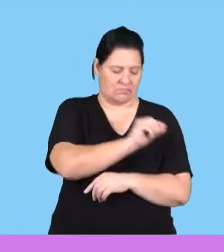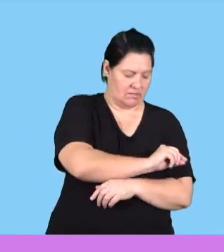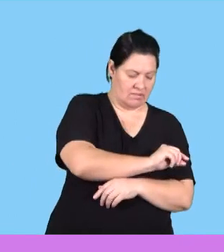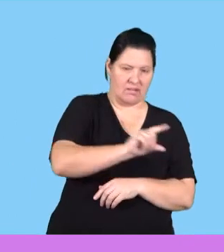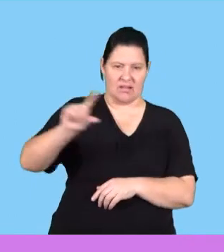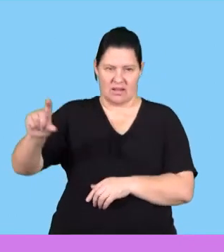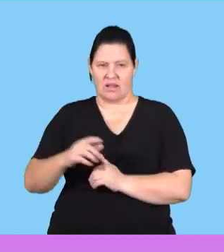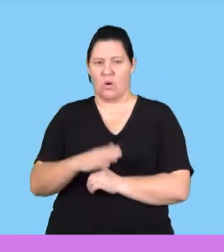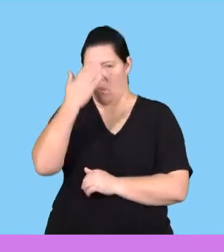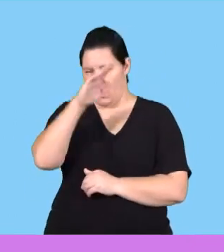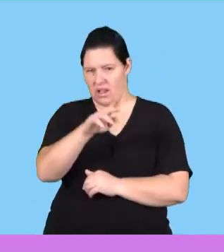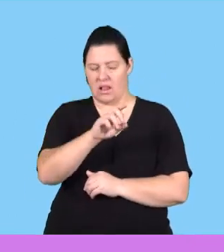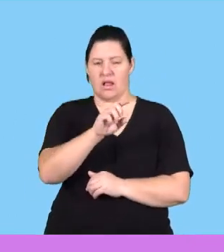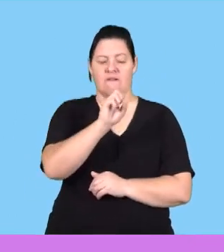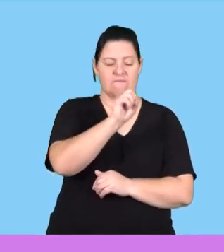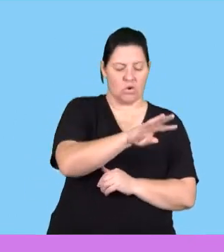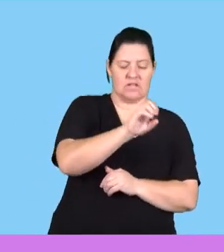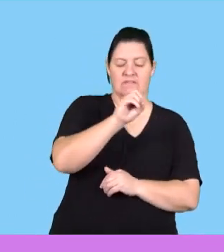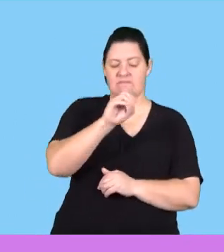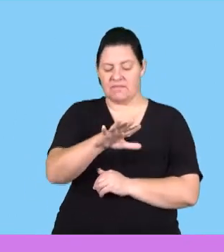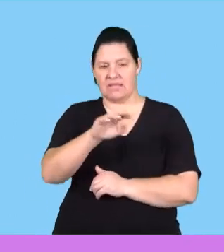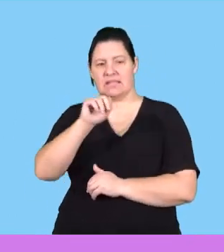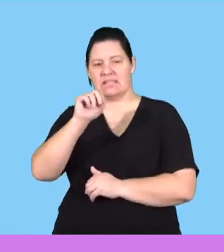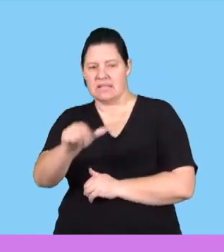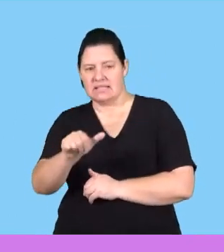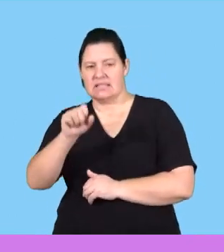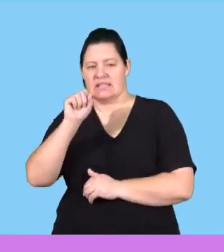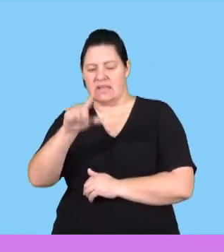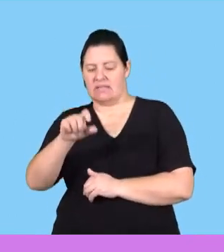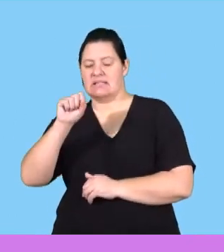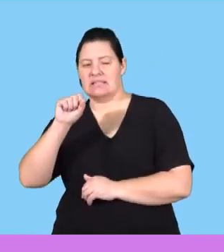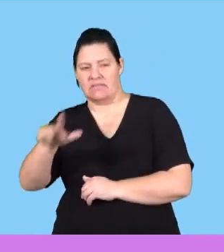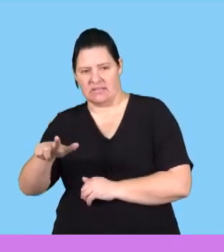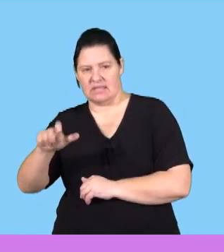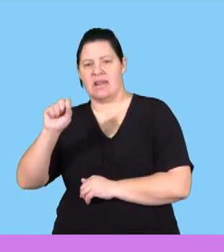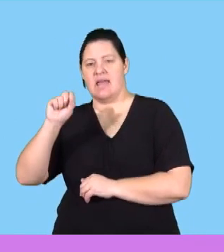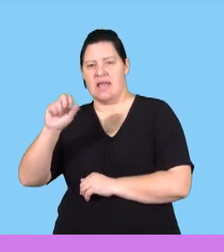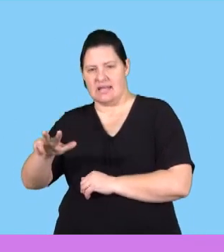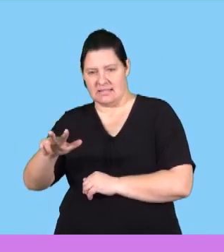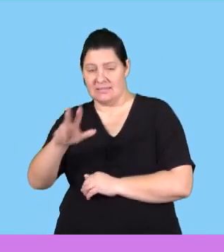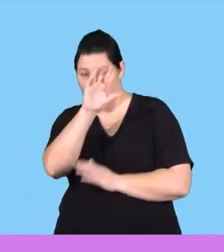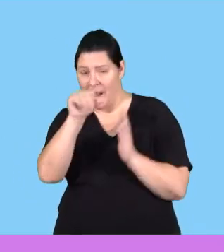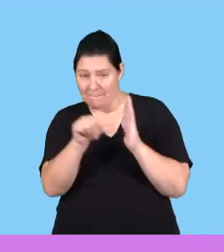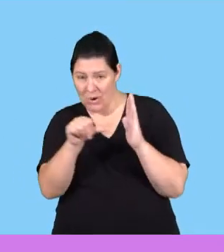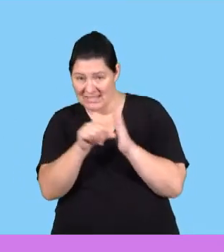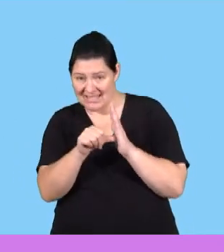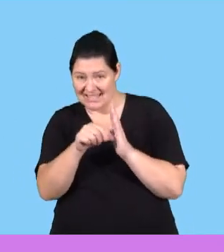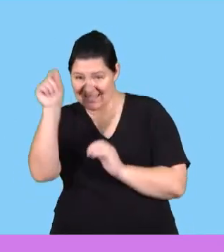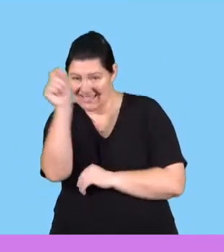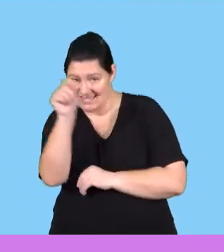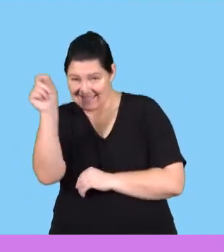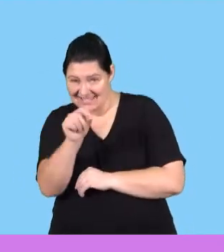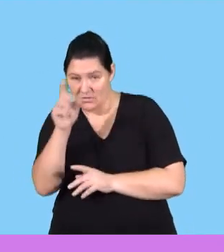here because I'm arranging from small to big. You know that 14, then 15. So 15 I missed. Okay, can you see